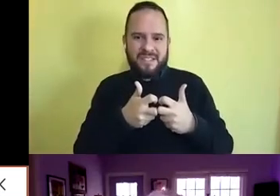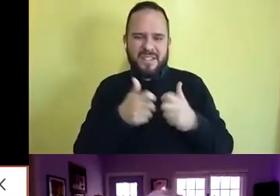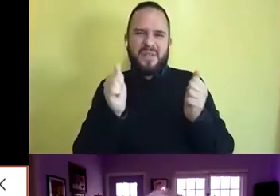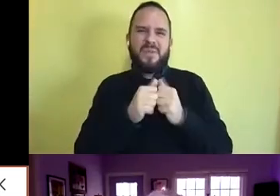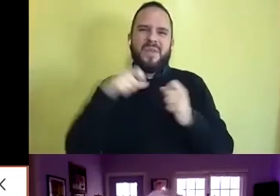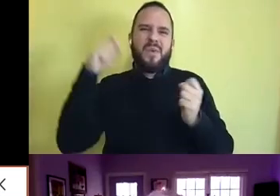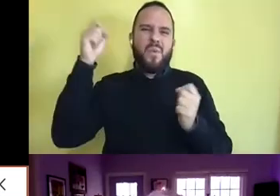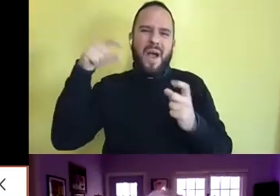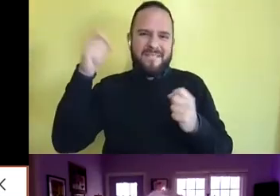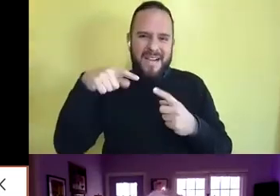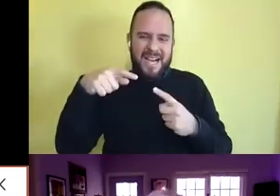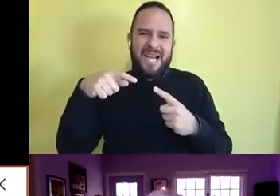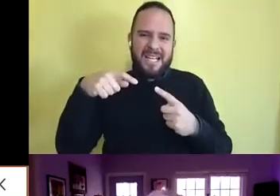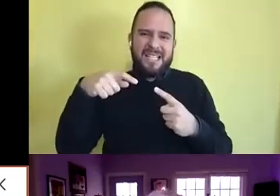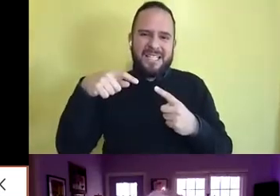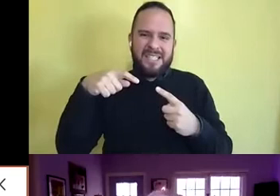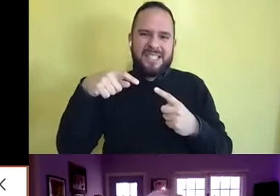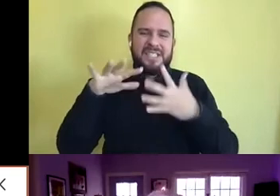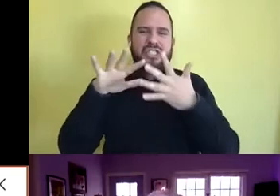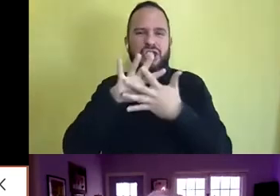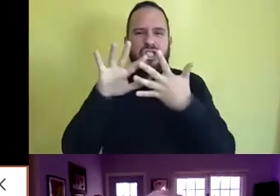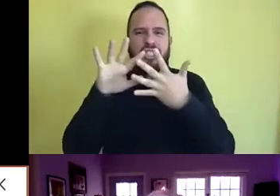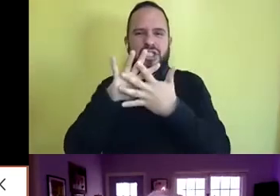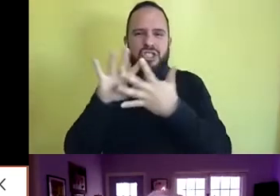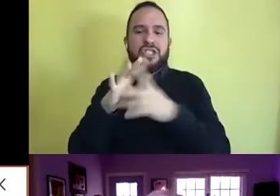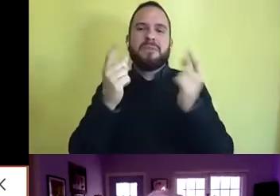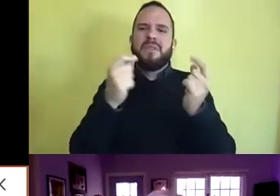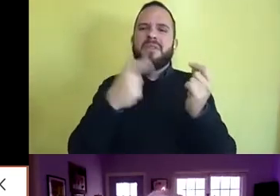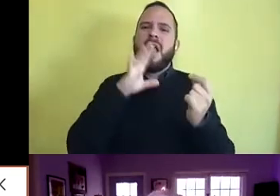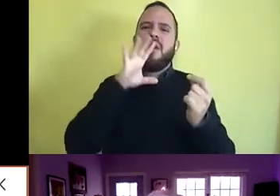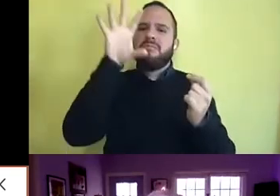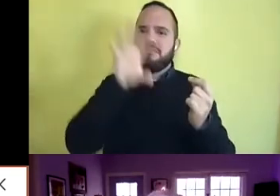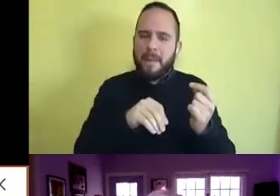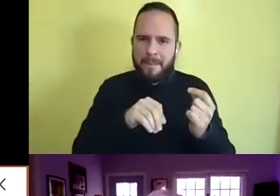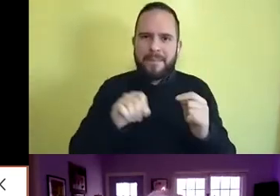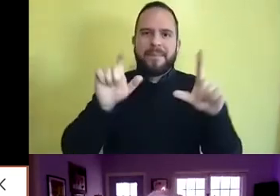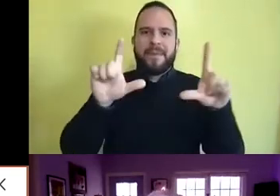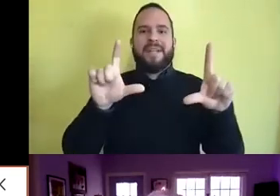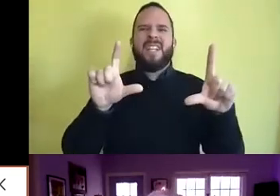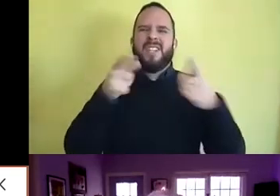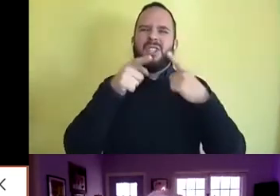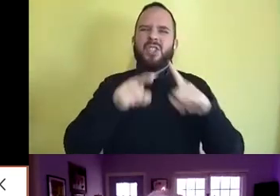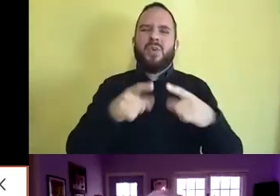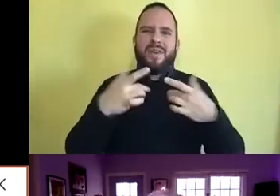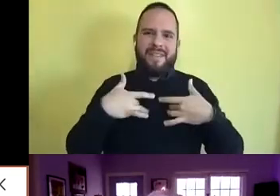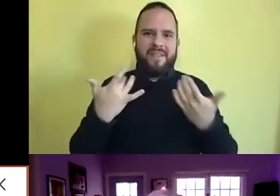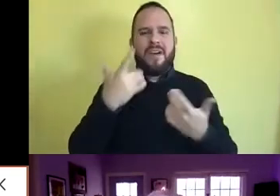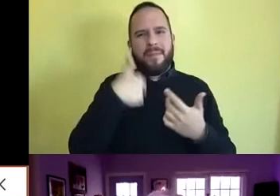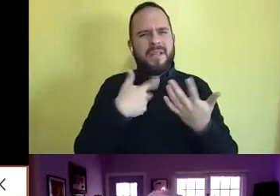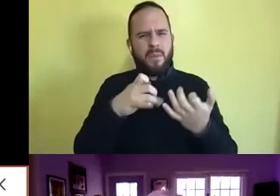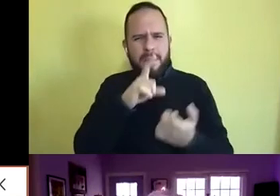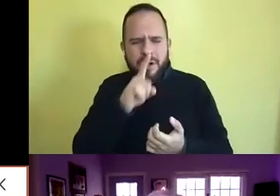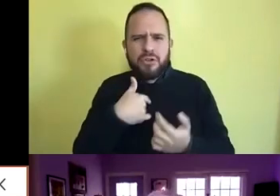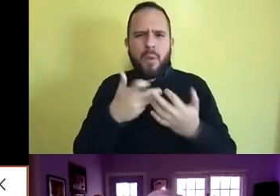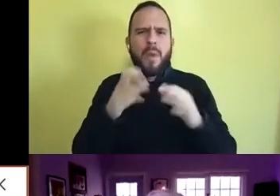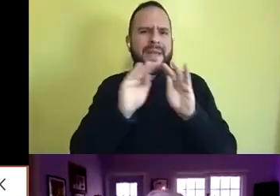So I'm going to turn off my video during the event just to make sure that I can be as clear